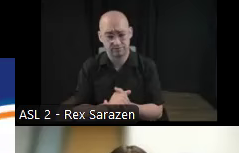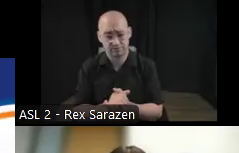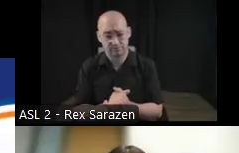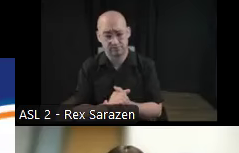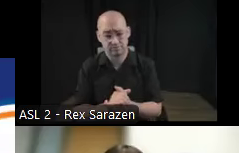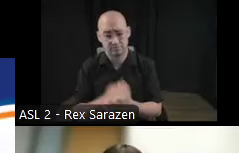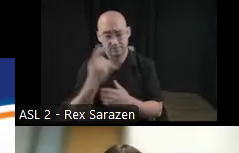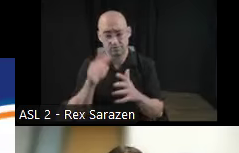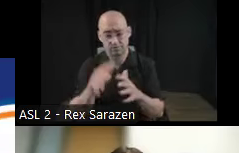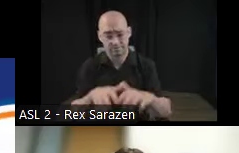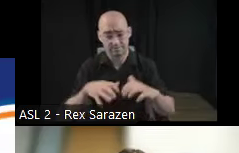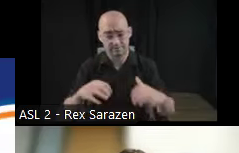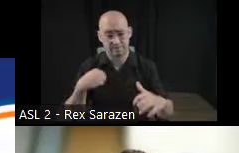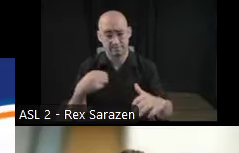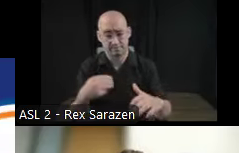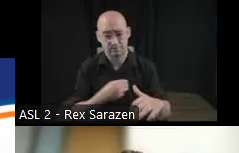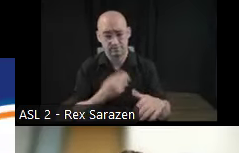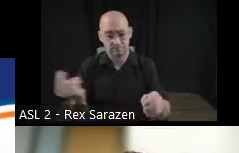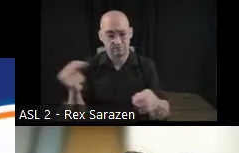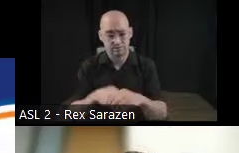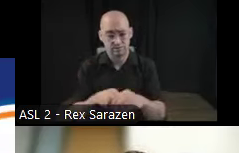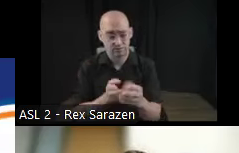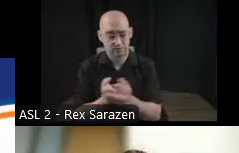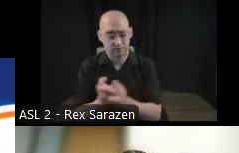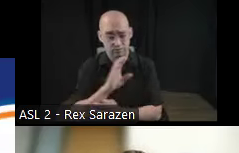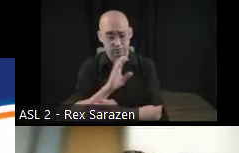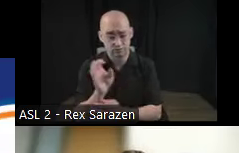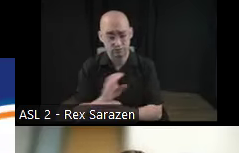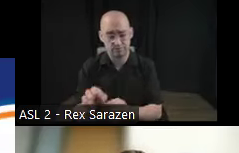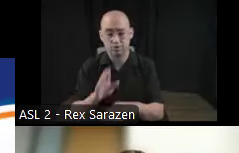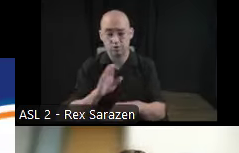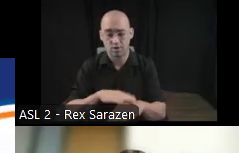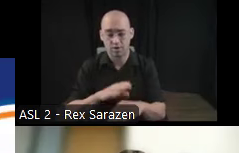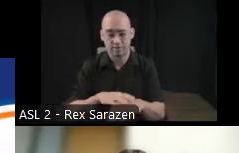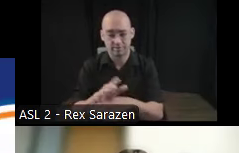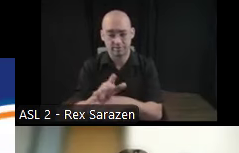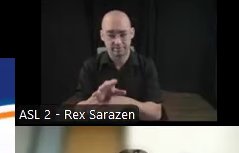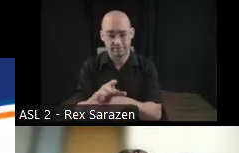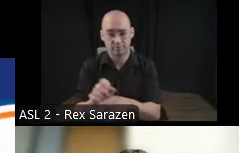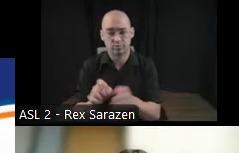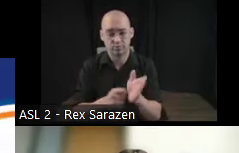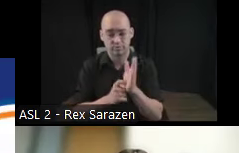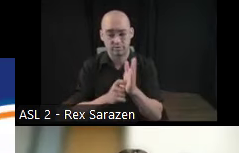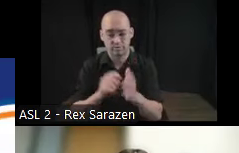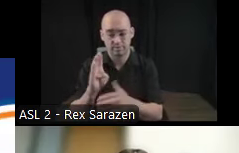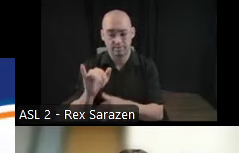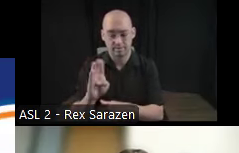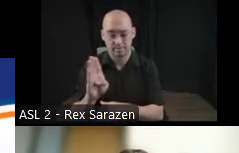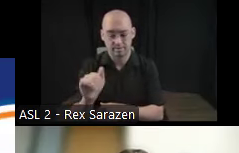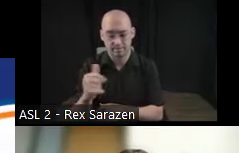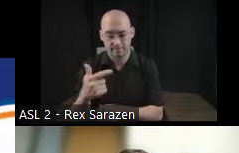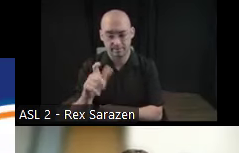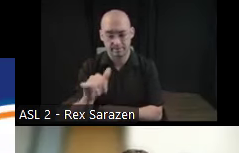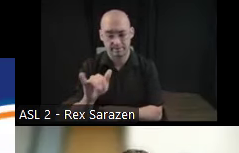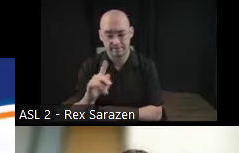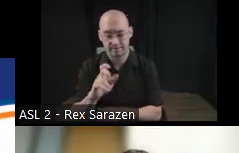committee members participating via Zoom, please turn on your cameras on as required by the Bagley-Keene Open Meeting Act.